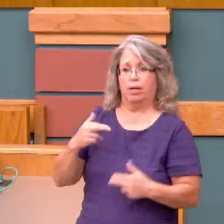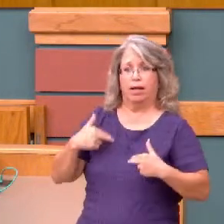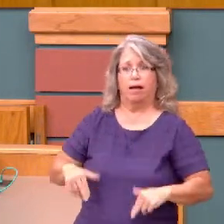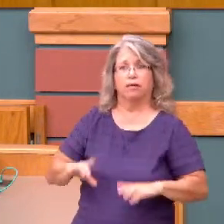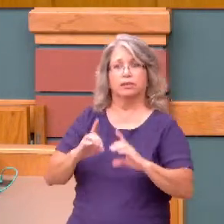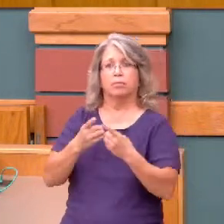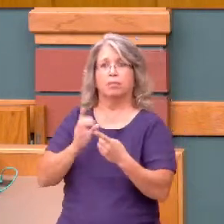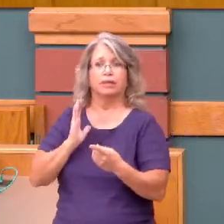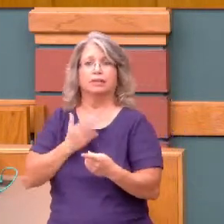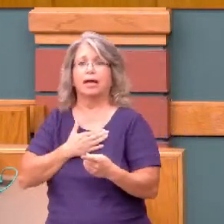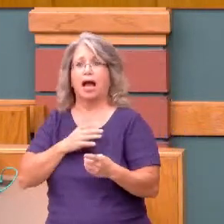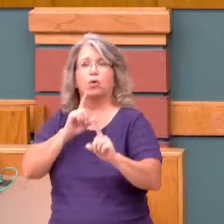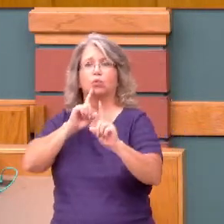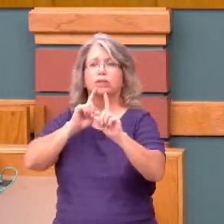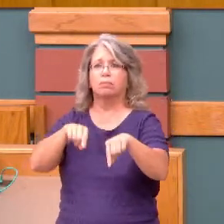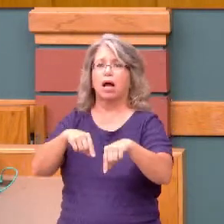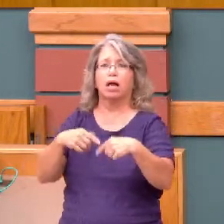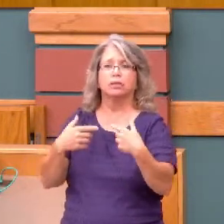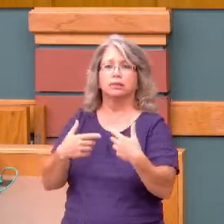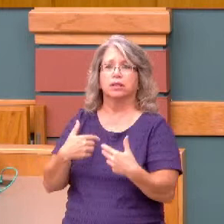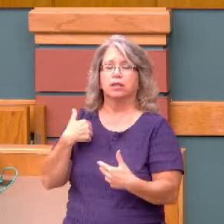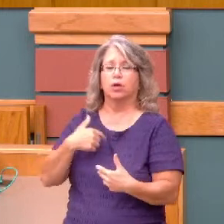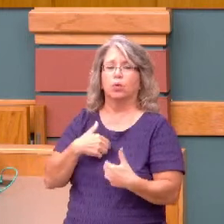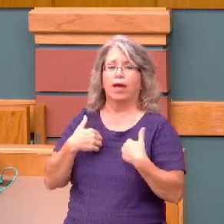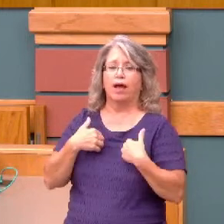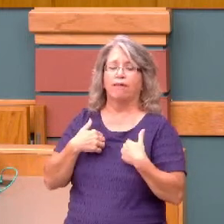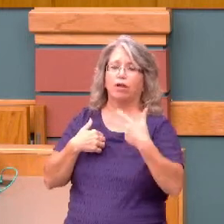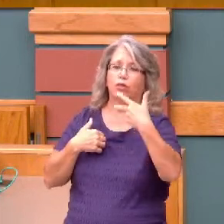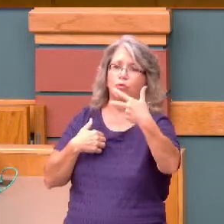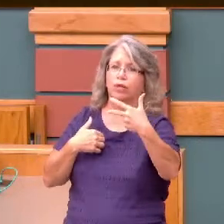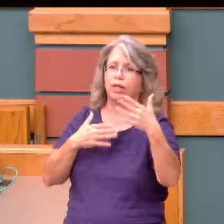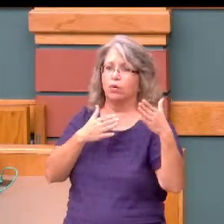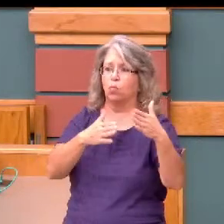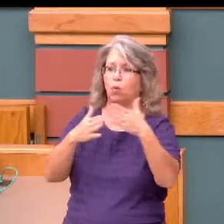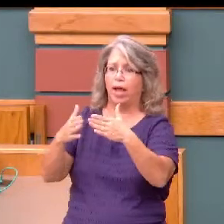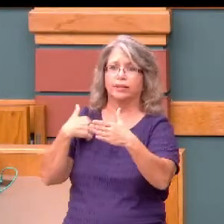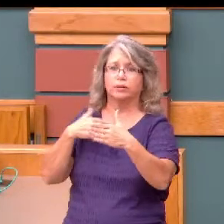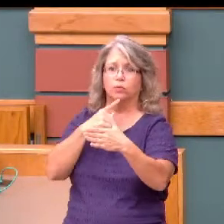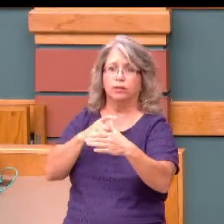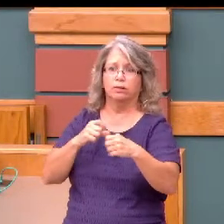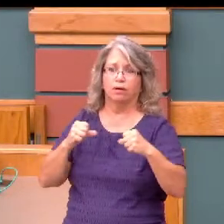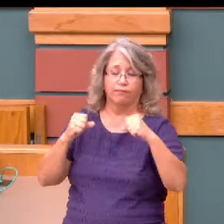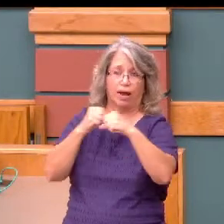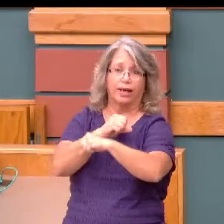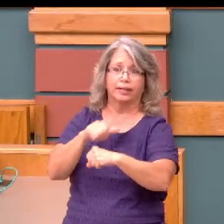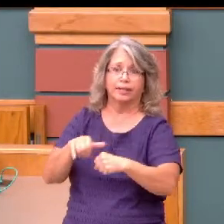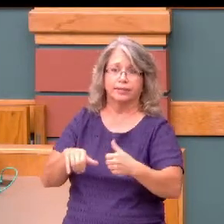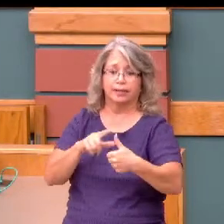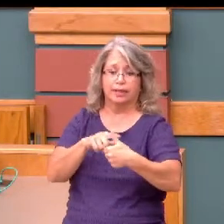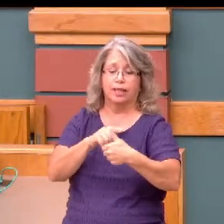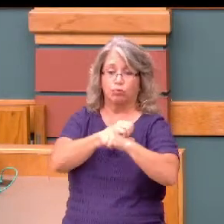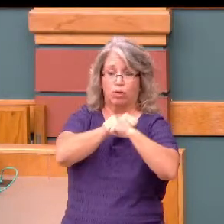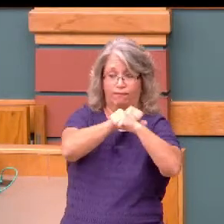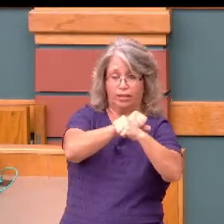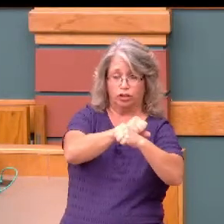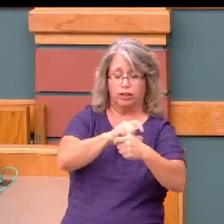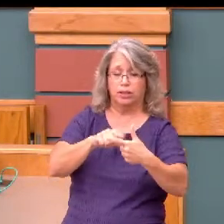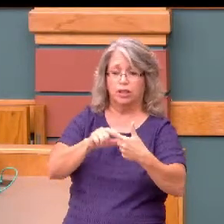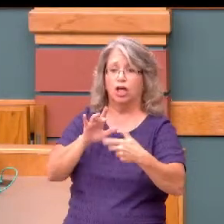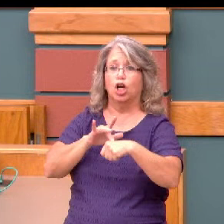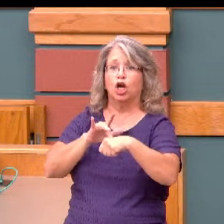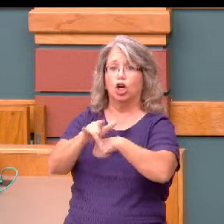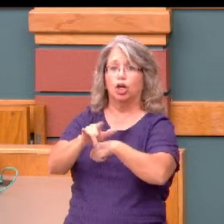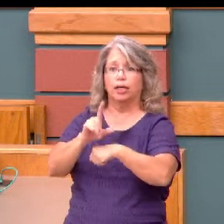3 different pillars, okay, or methods. These are methods to combat the virus. It's prevention, it's early detection, and now